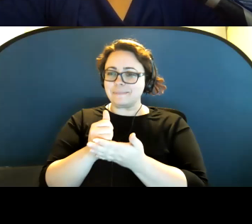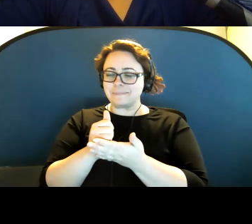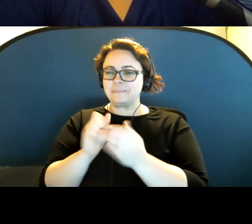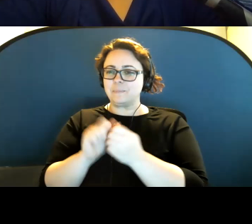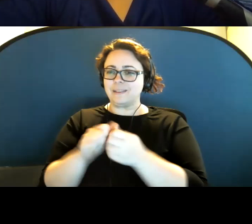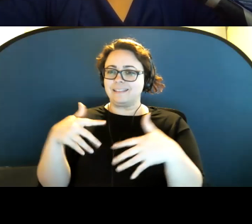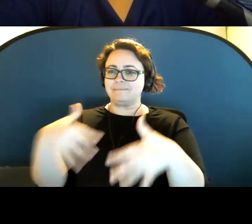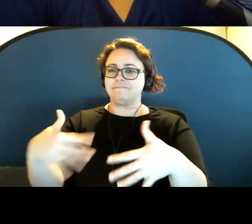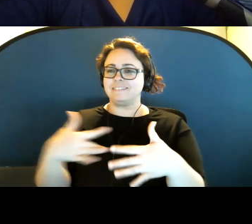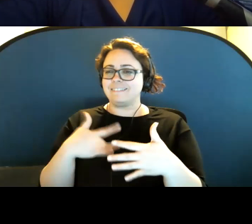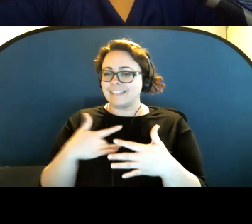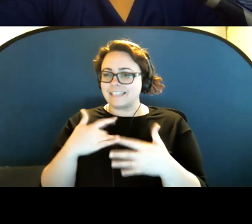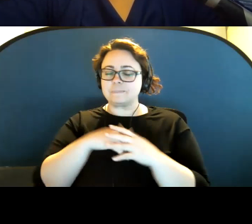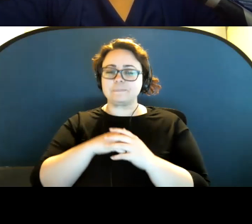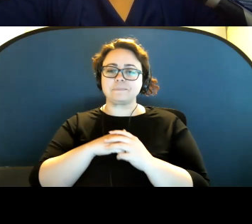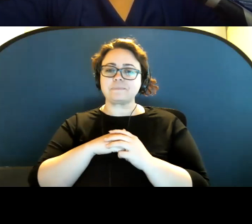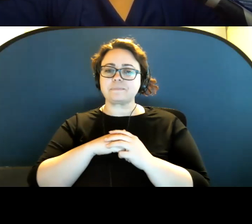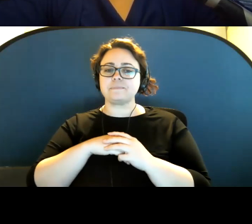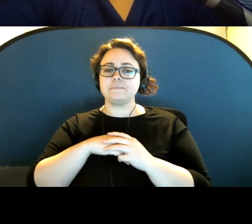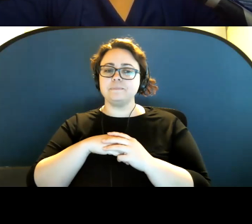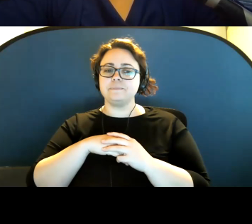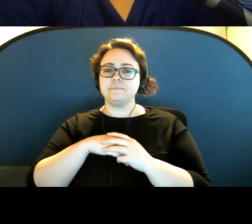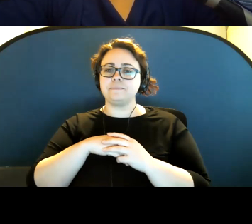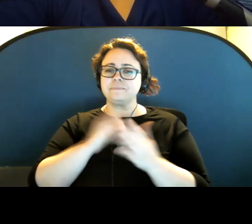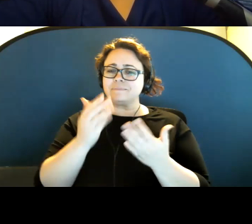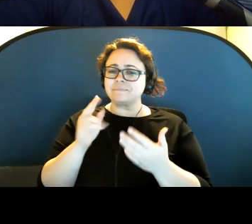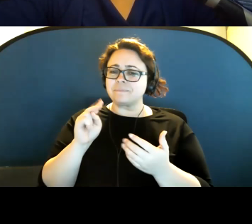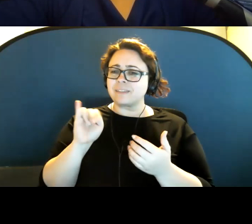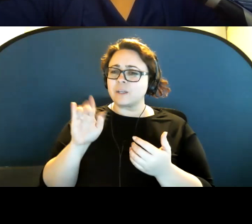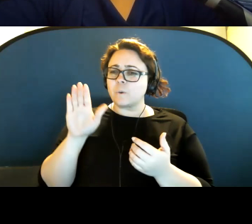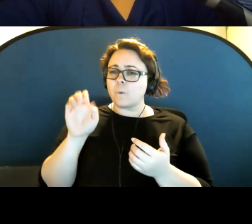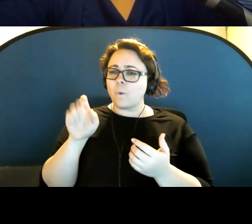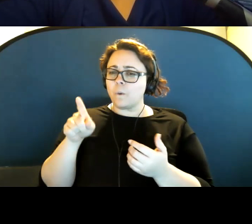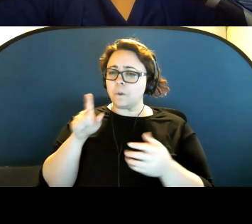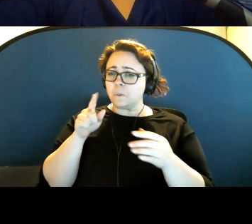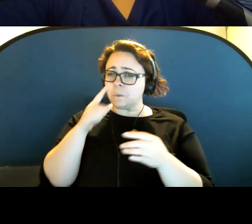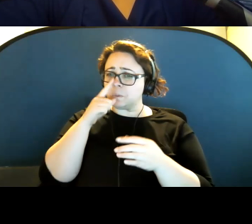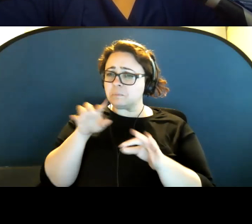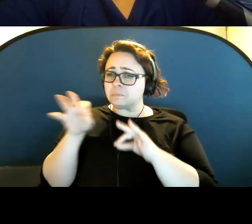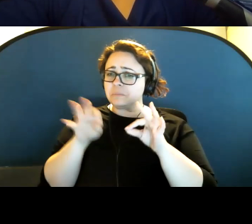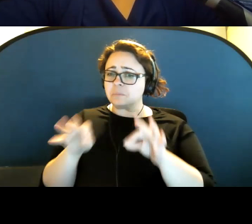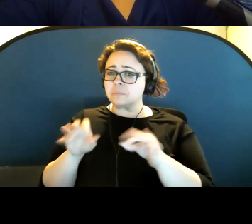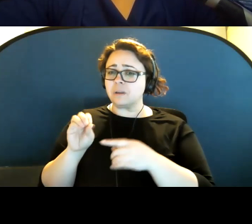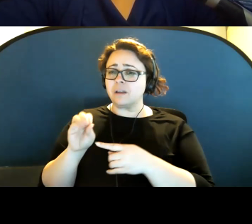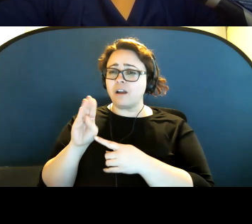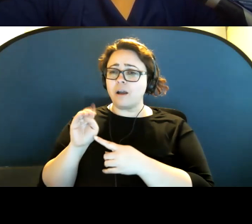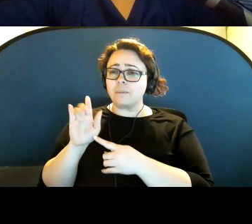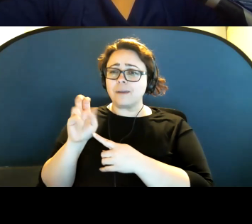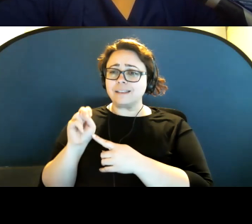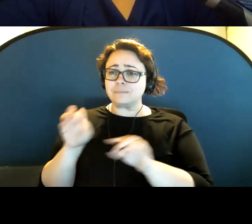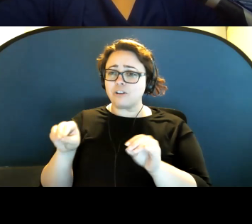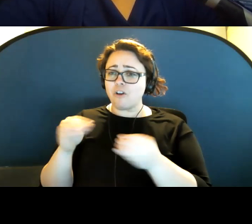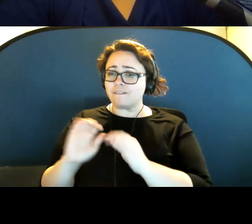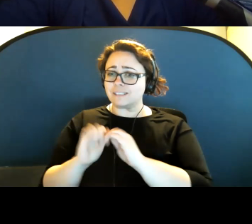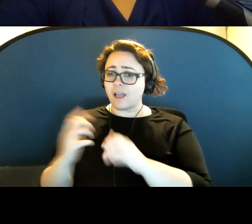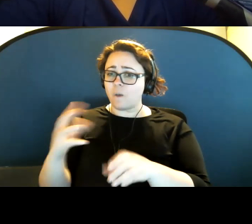But I think, and you, maybe Nicole, you can talk about where the ombudsman office comes into that, but I don't